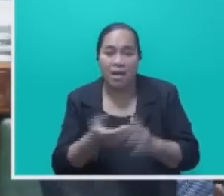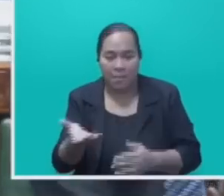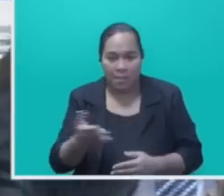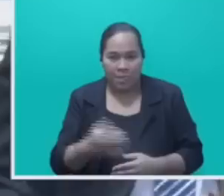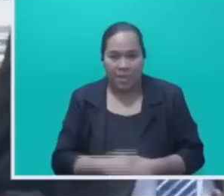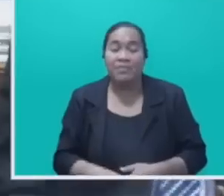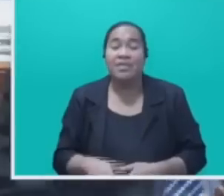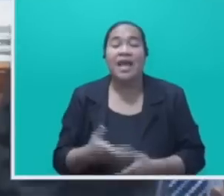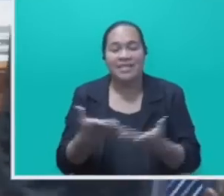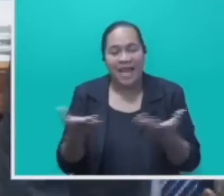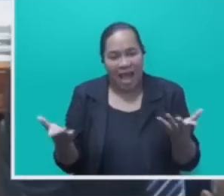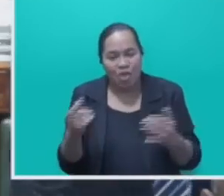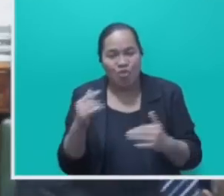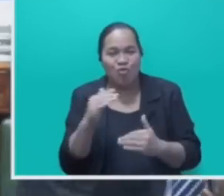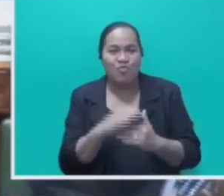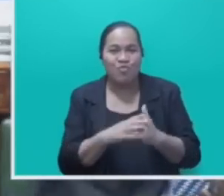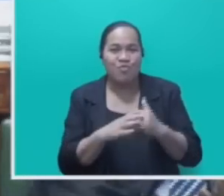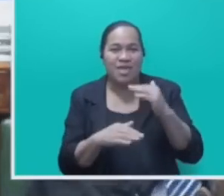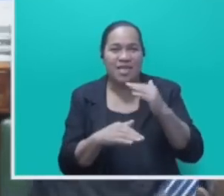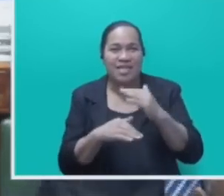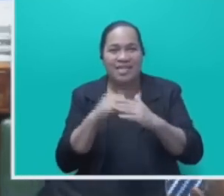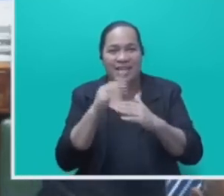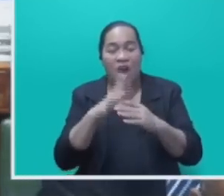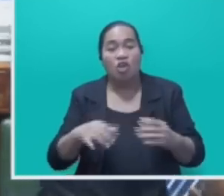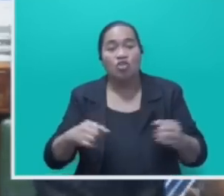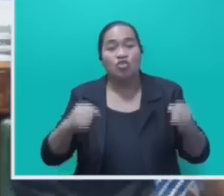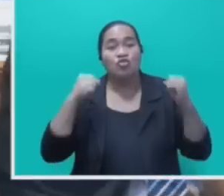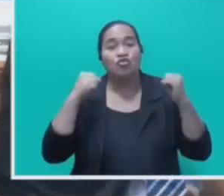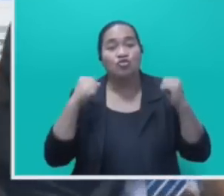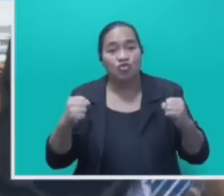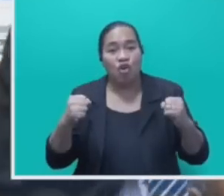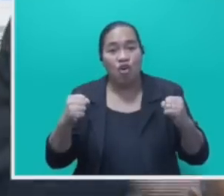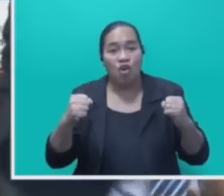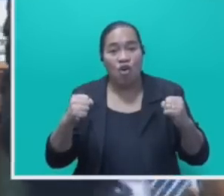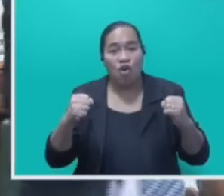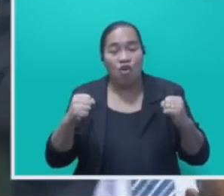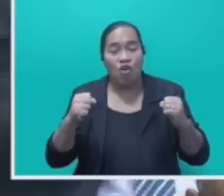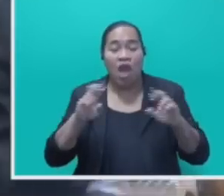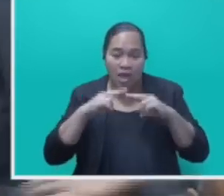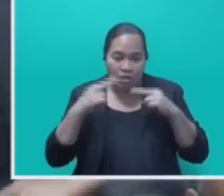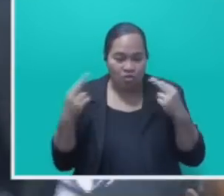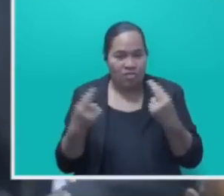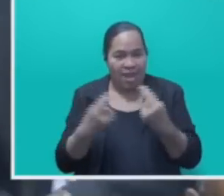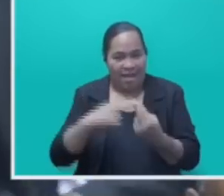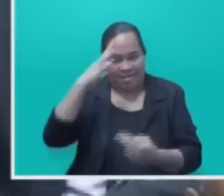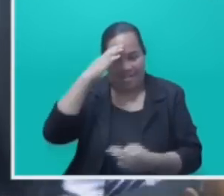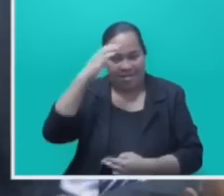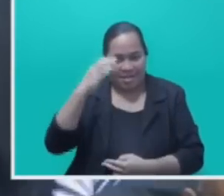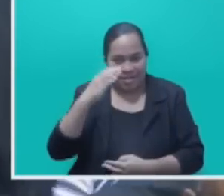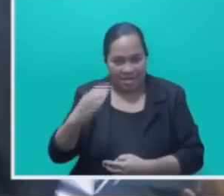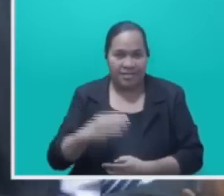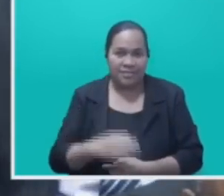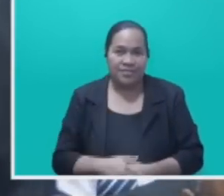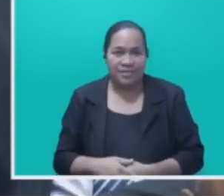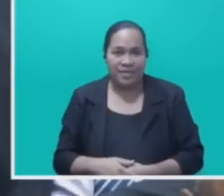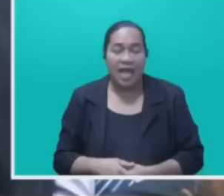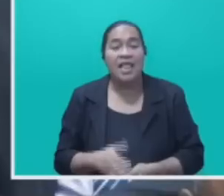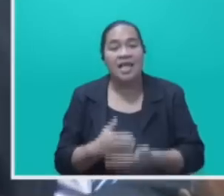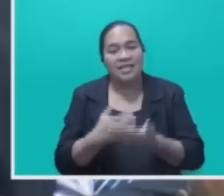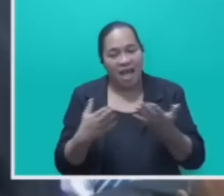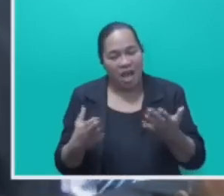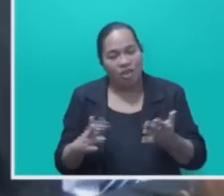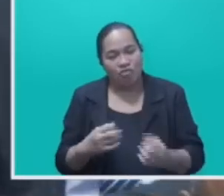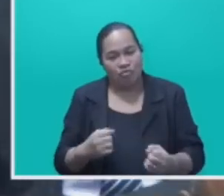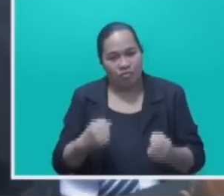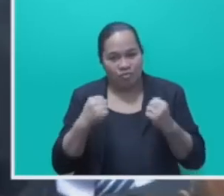that is how you build a strong and united nation. That is how you build a